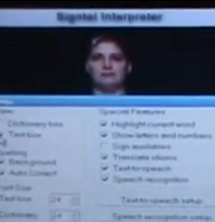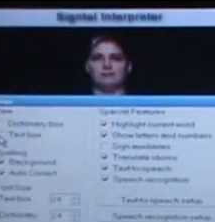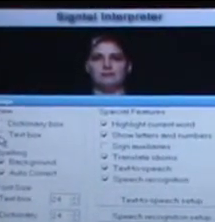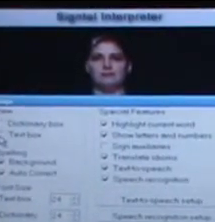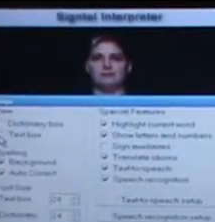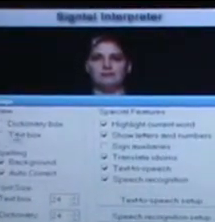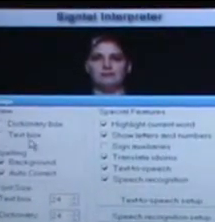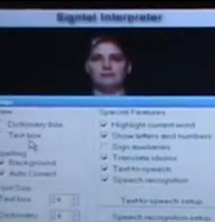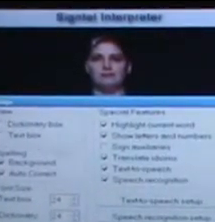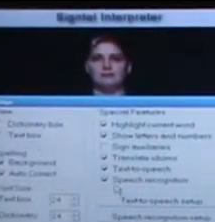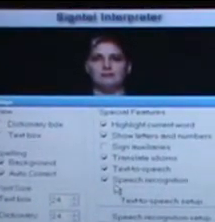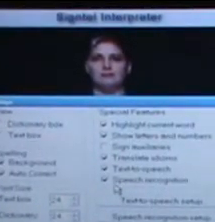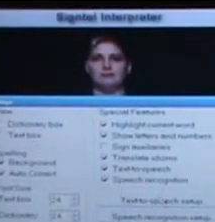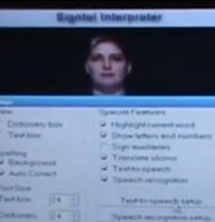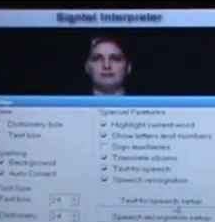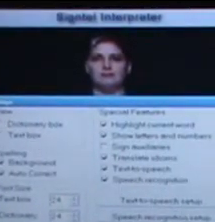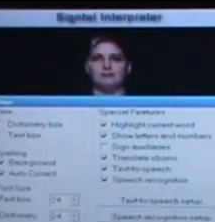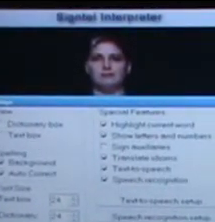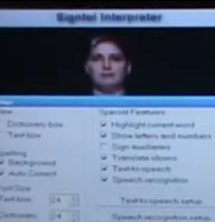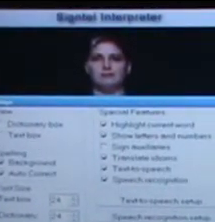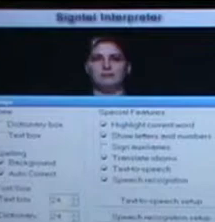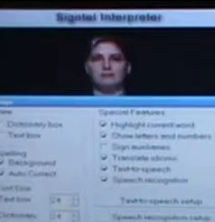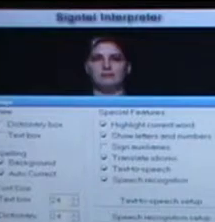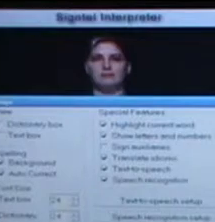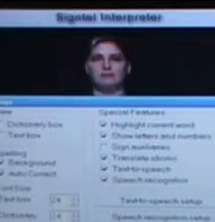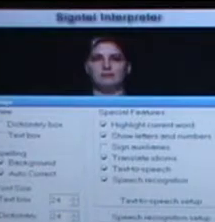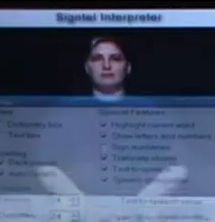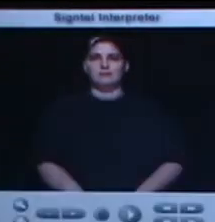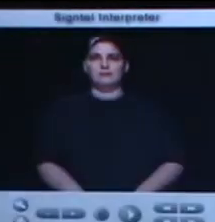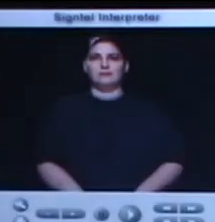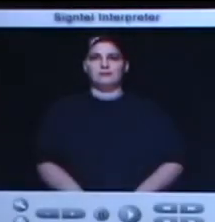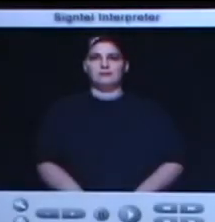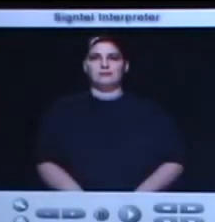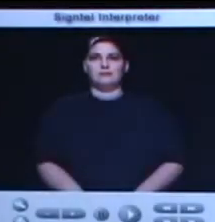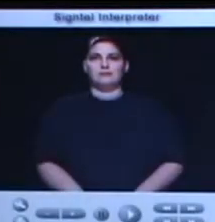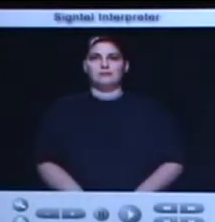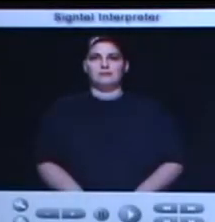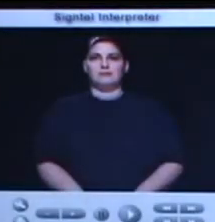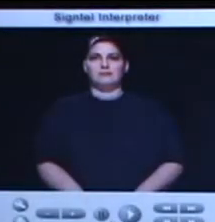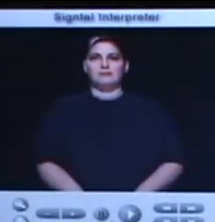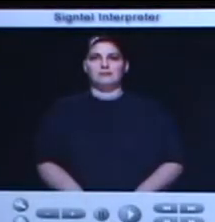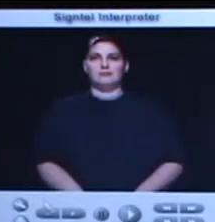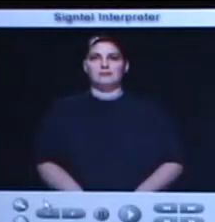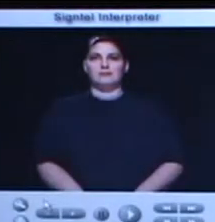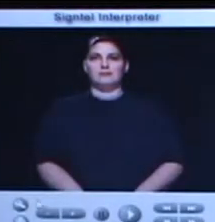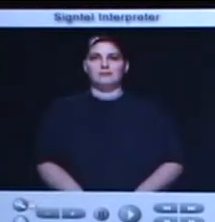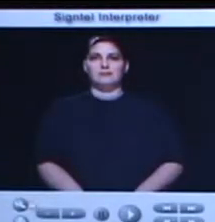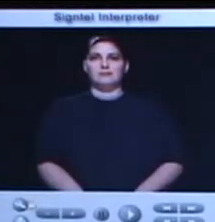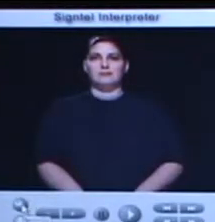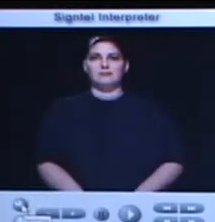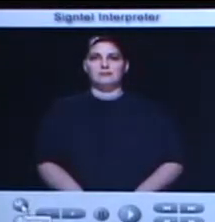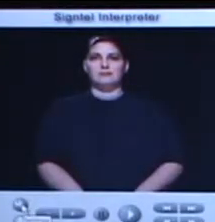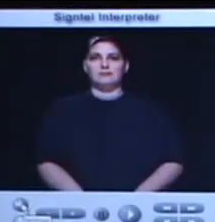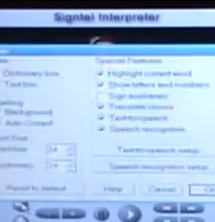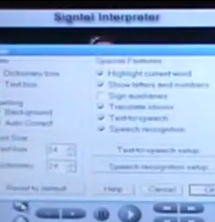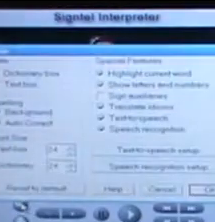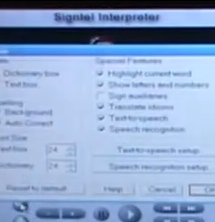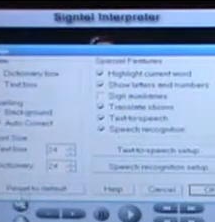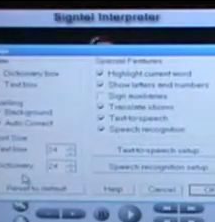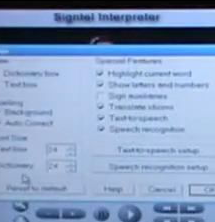box and it's gone. I will reinstate